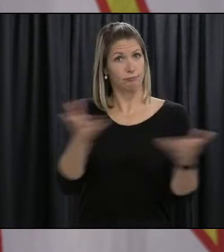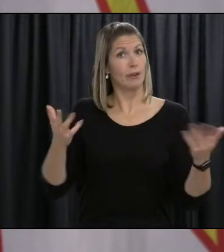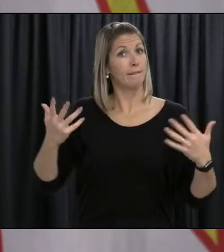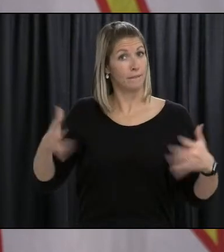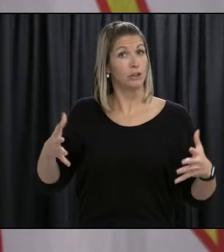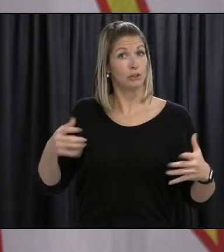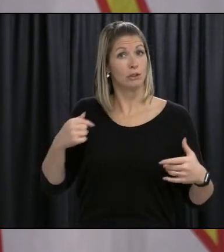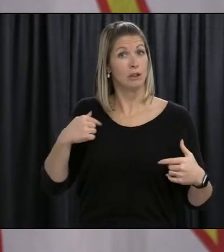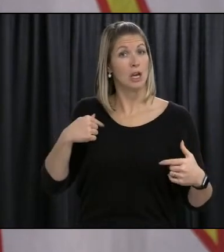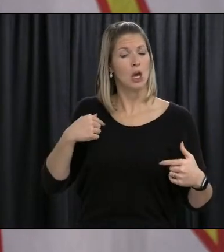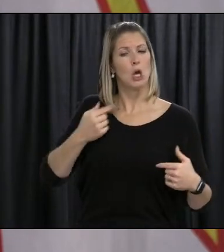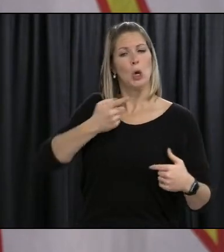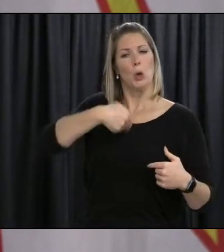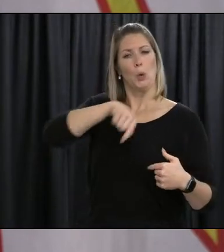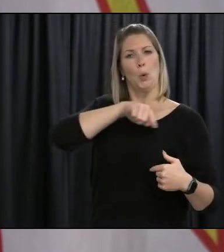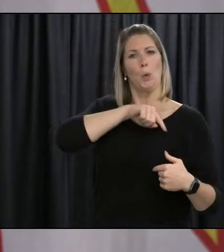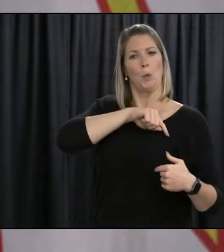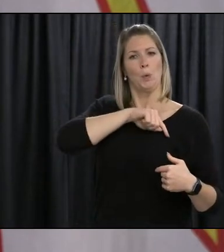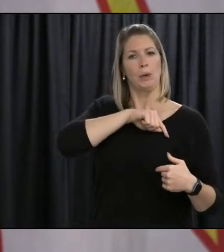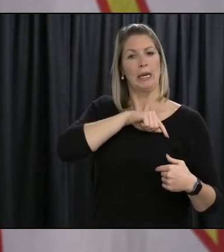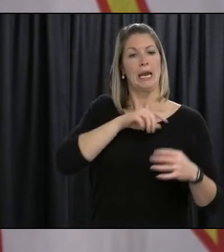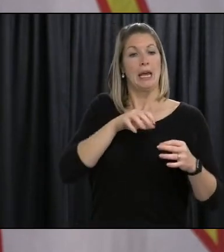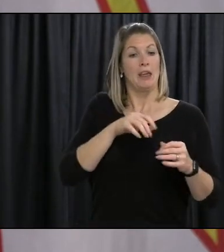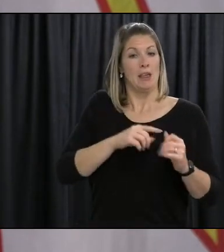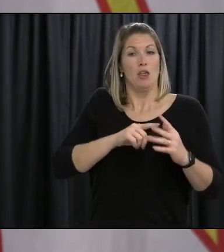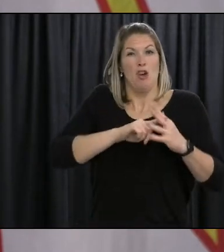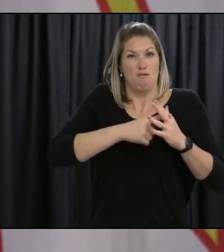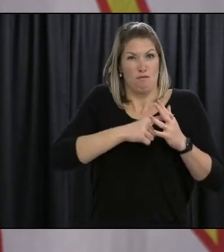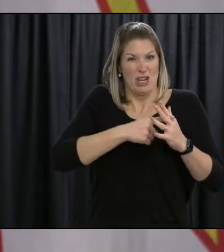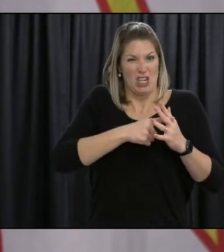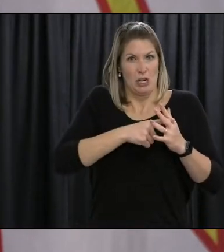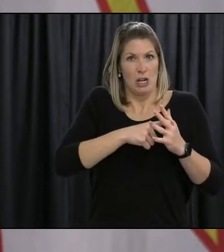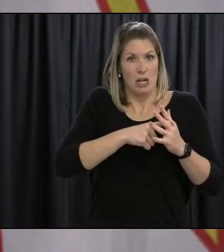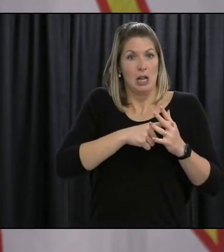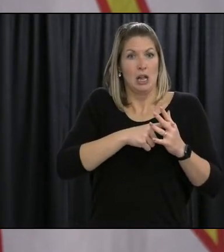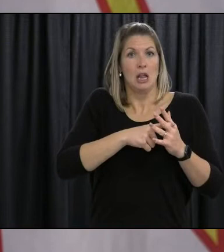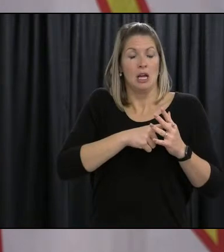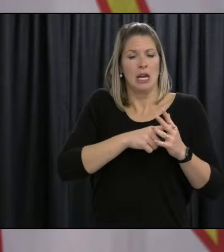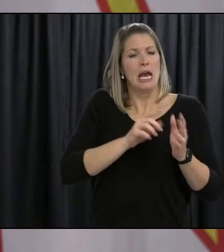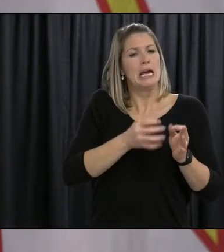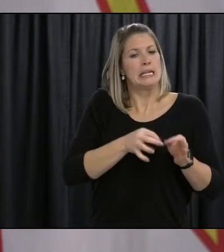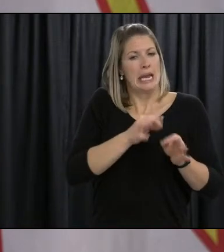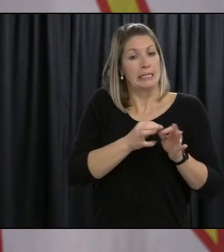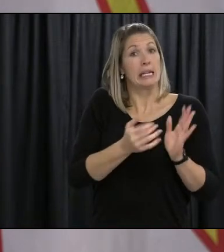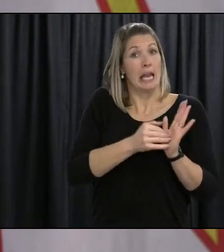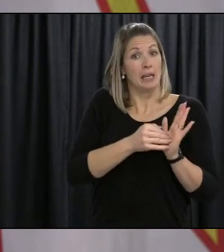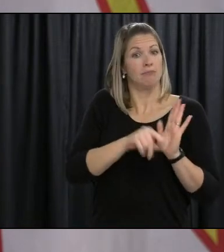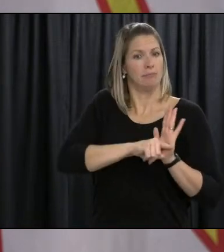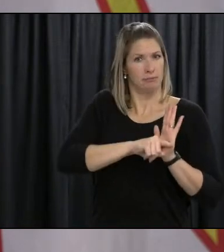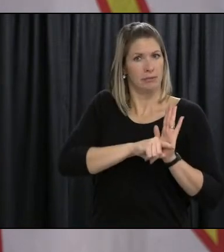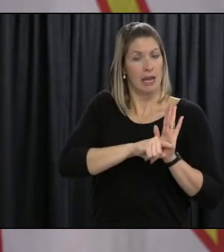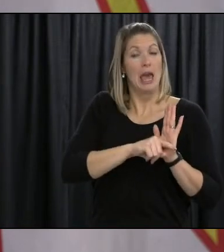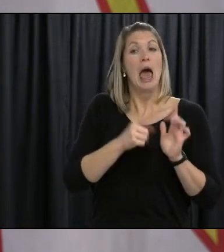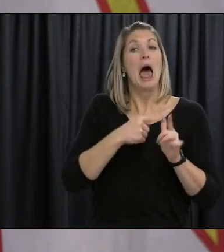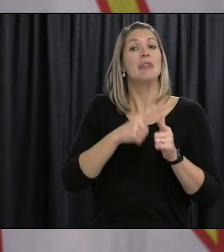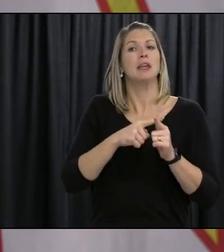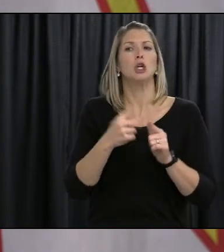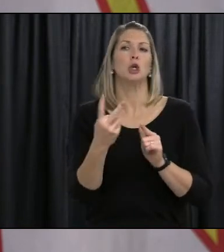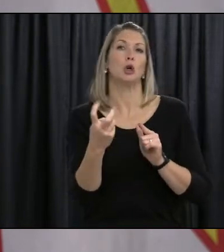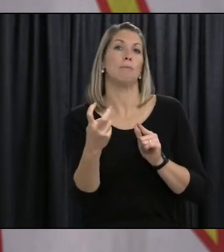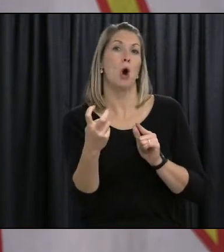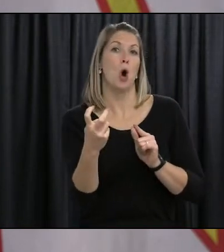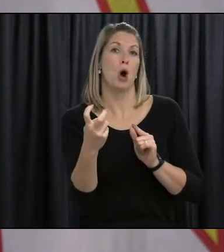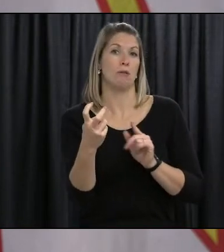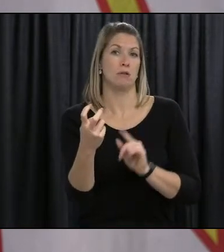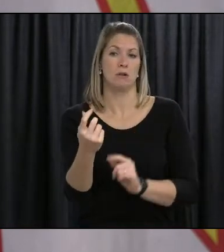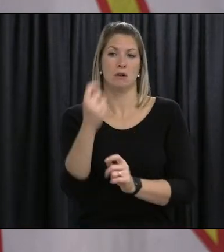so we tested both the original sample and a recollected sample. So there were 2 samples from the individual.